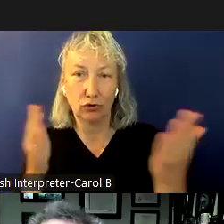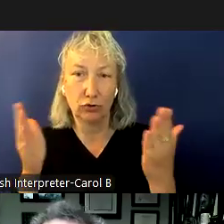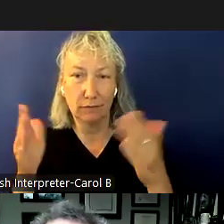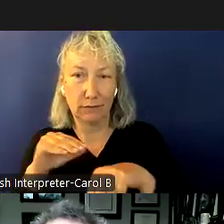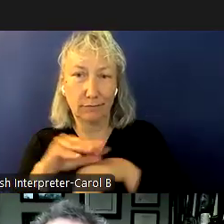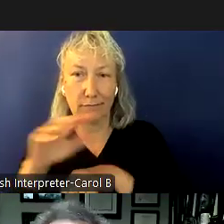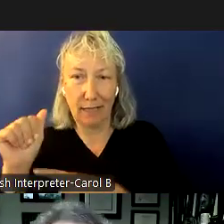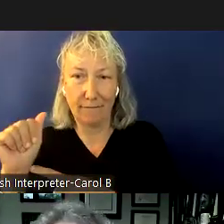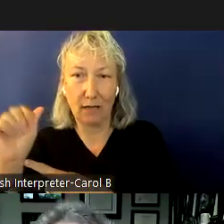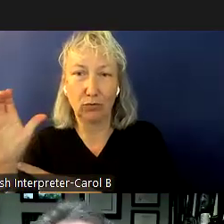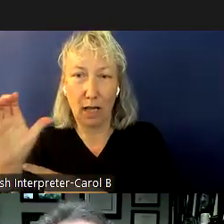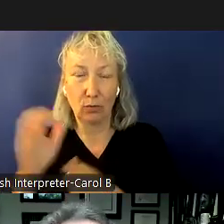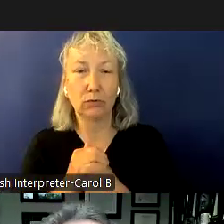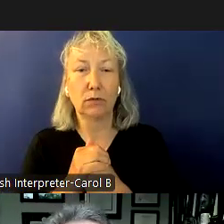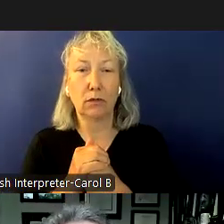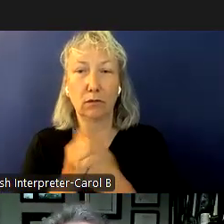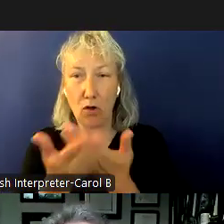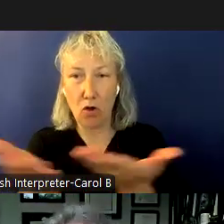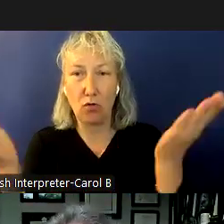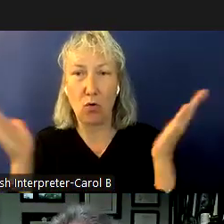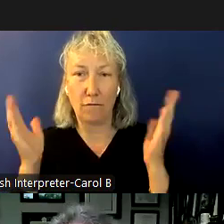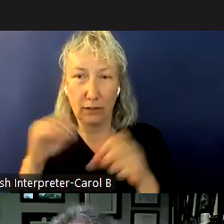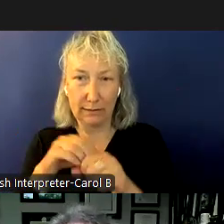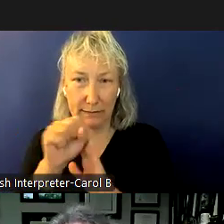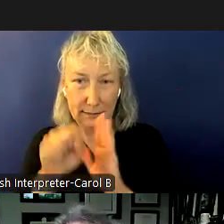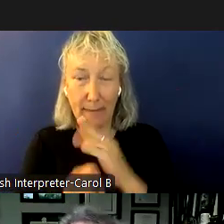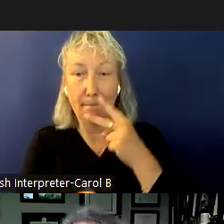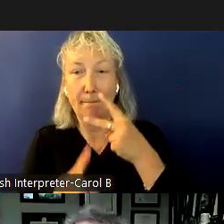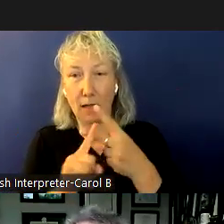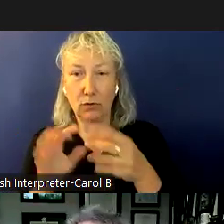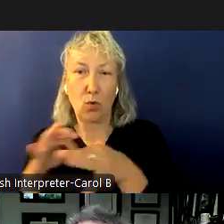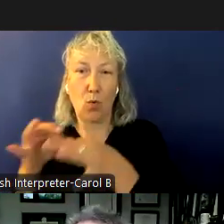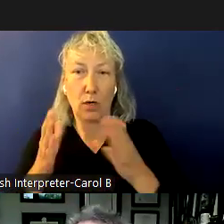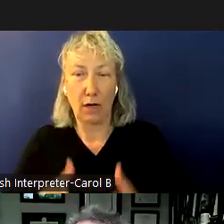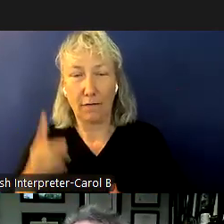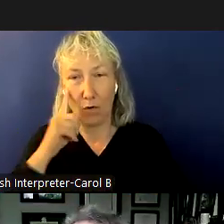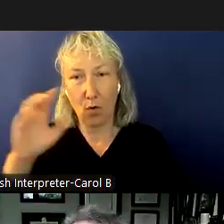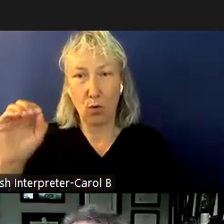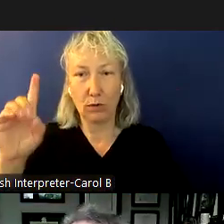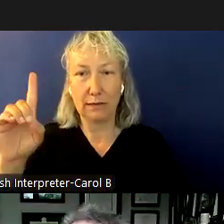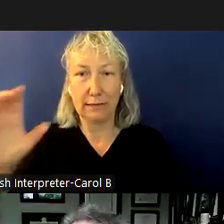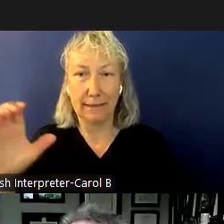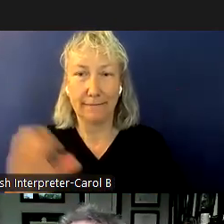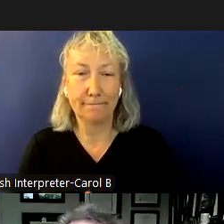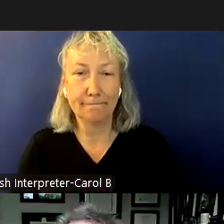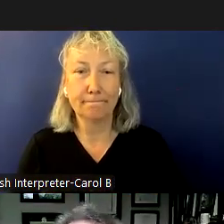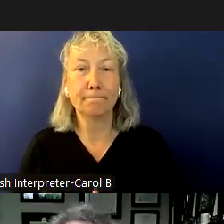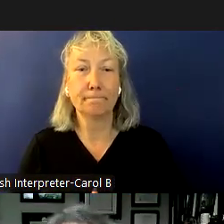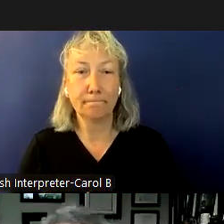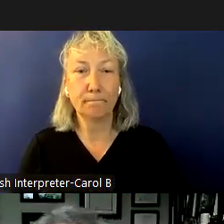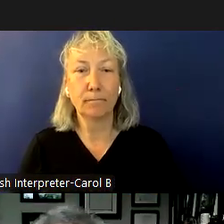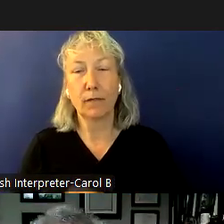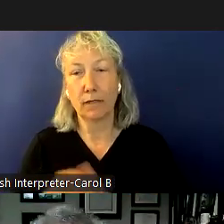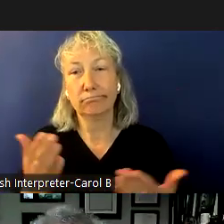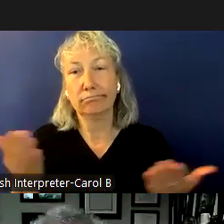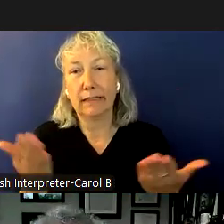Councils throughout the state, and also coordinator for the Oregon Disabilities Commission. We wanted to just start today